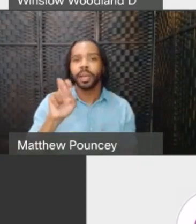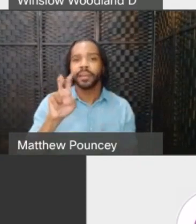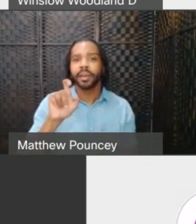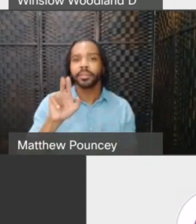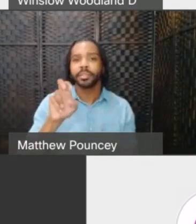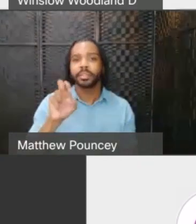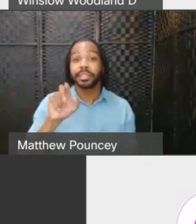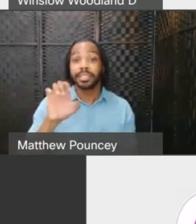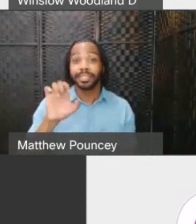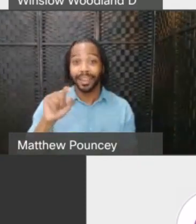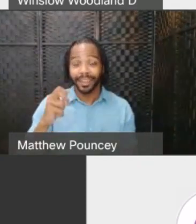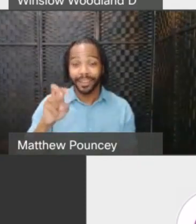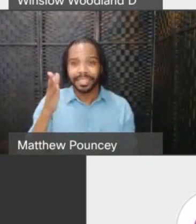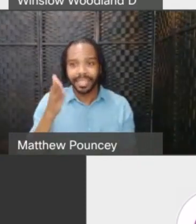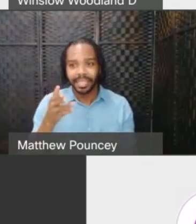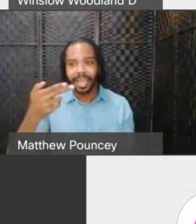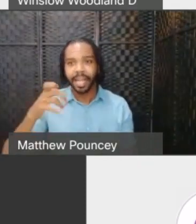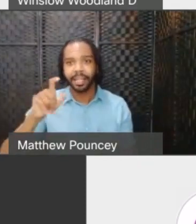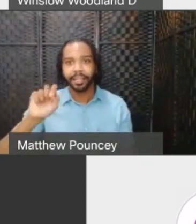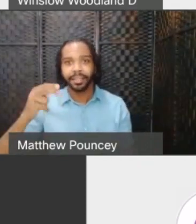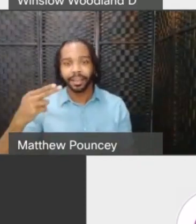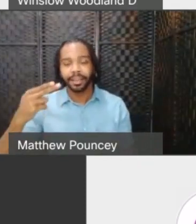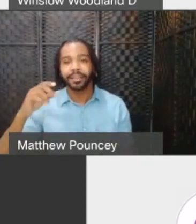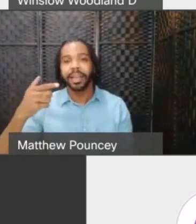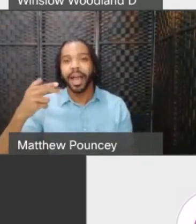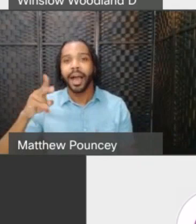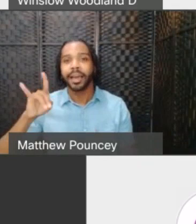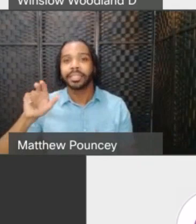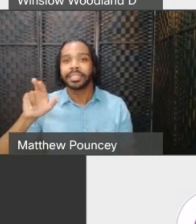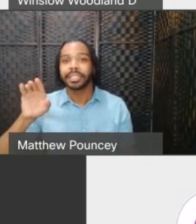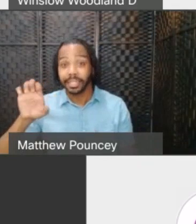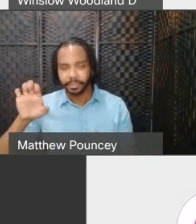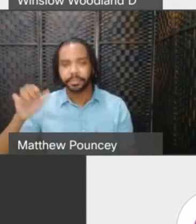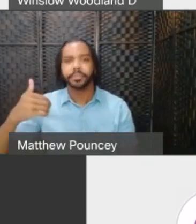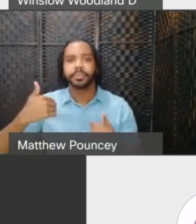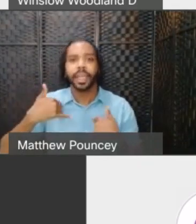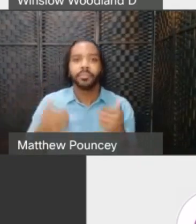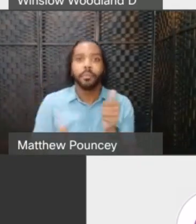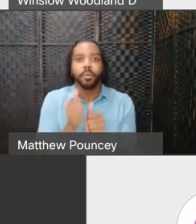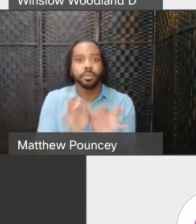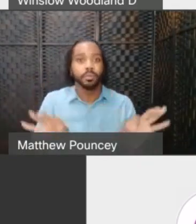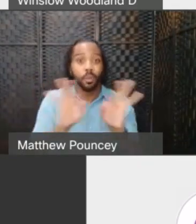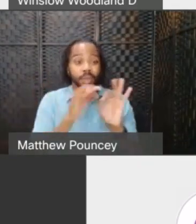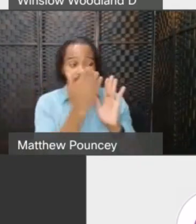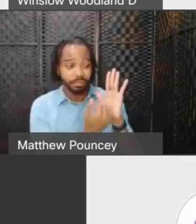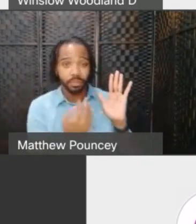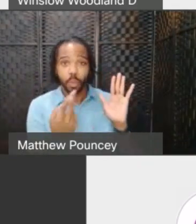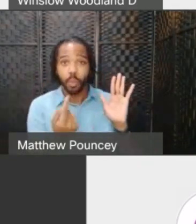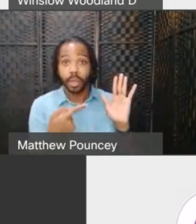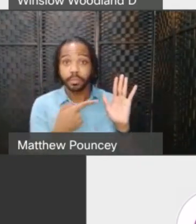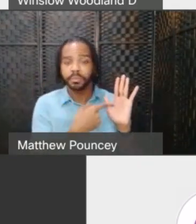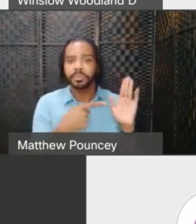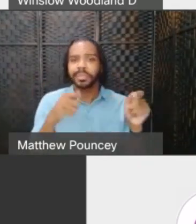coronavirus.dc.gov/health-guidance that were updated that you should review. The most important is the